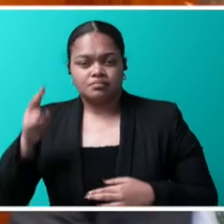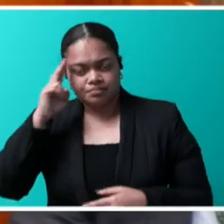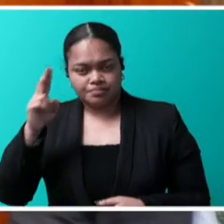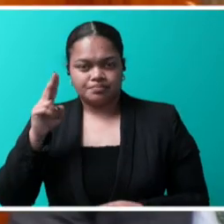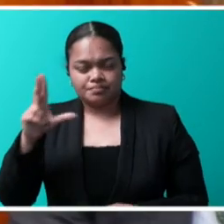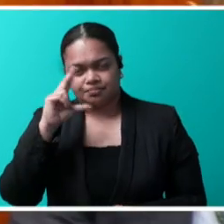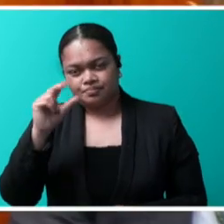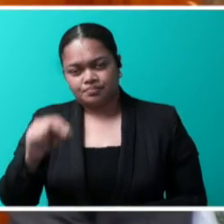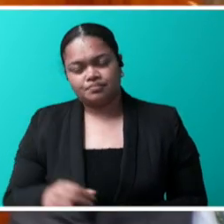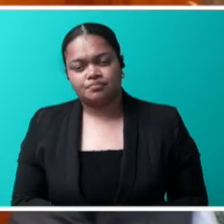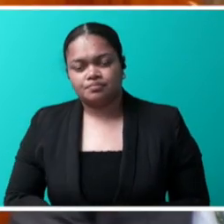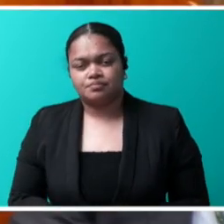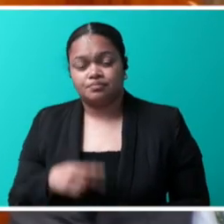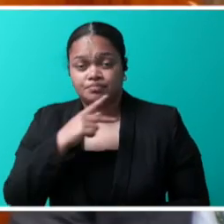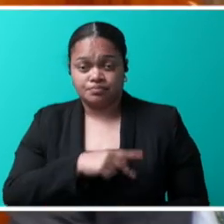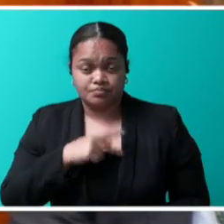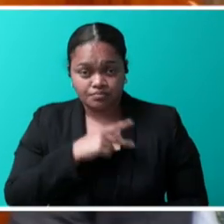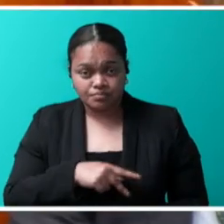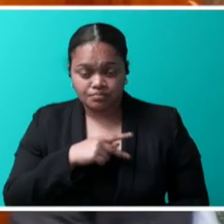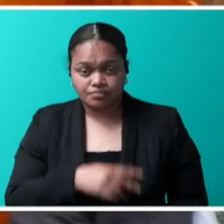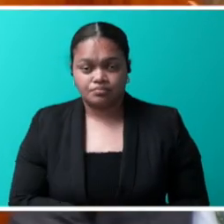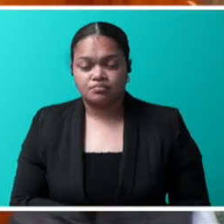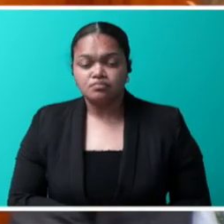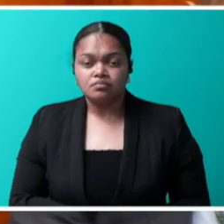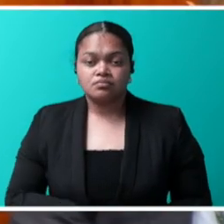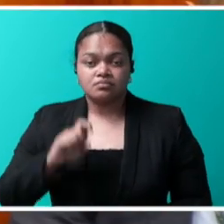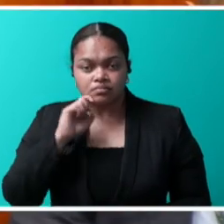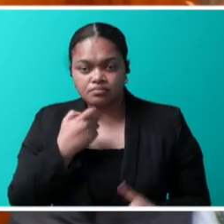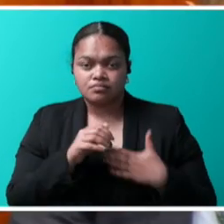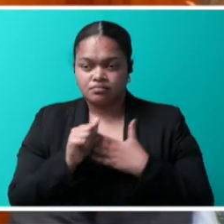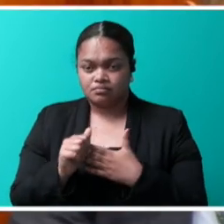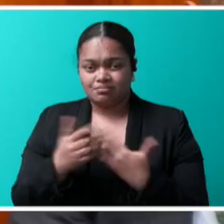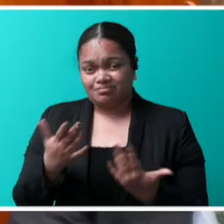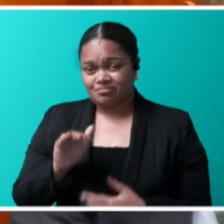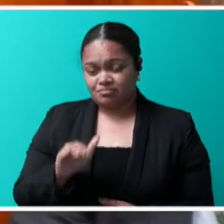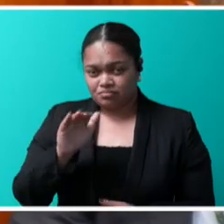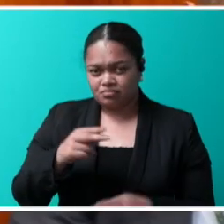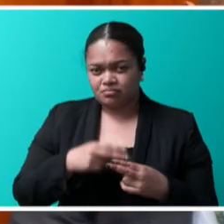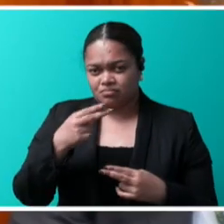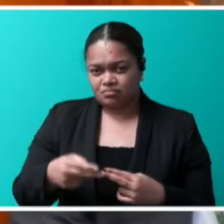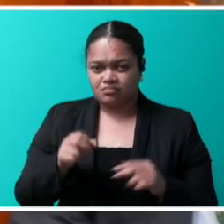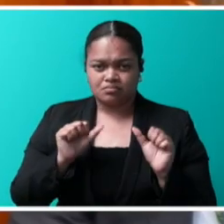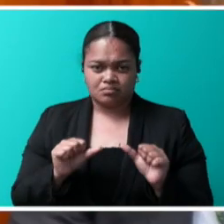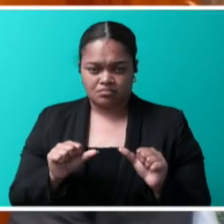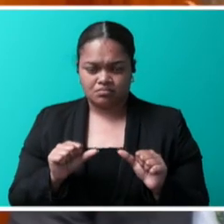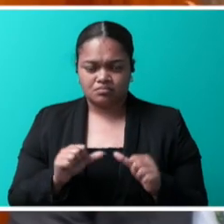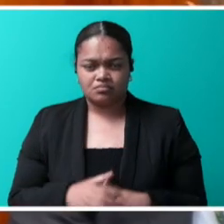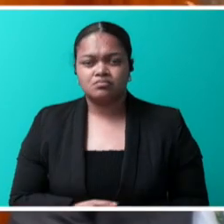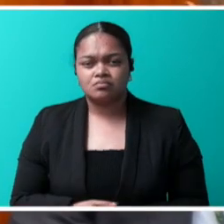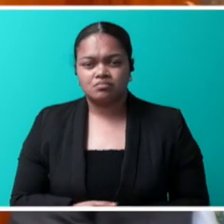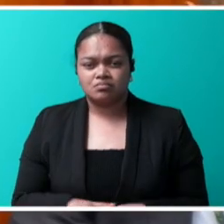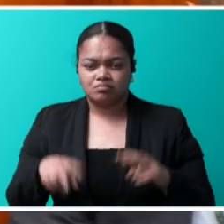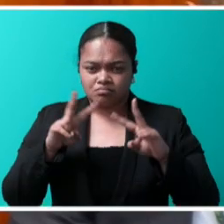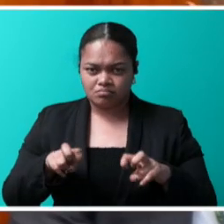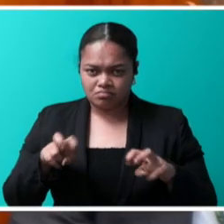capabilities. Professionals who will lead Fiji's future in plant protection, biosecurity, diagnostic, and